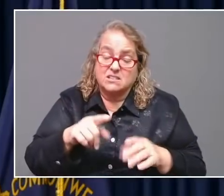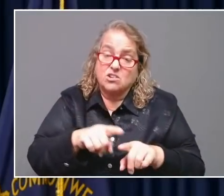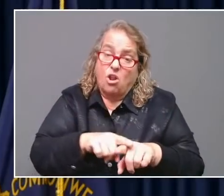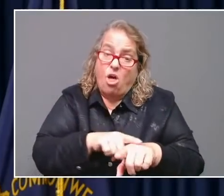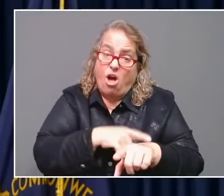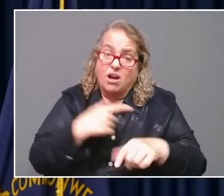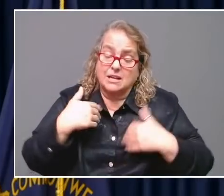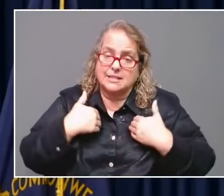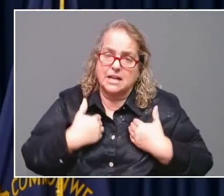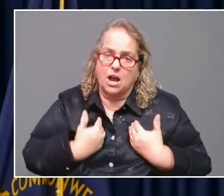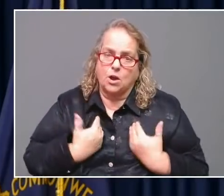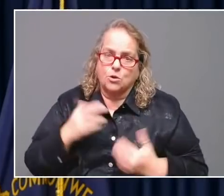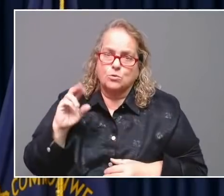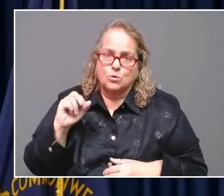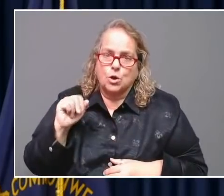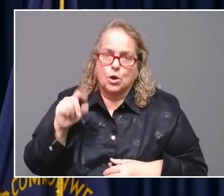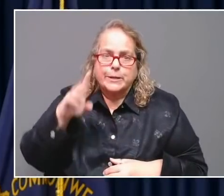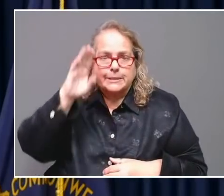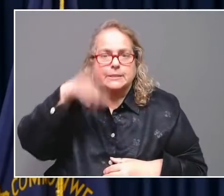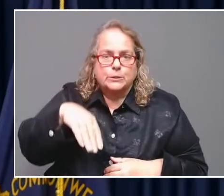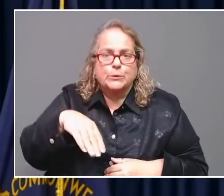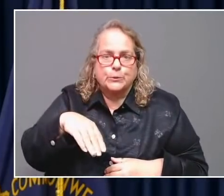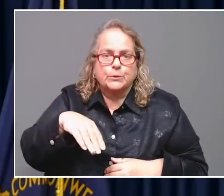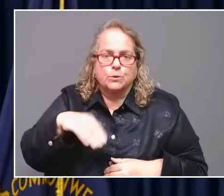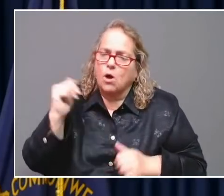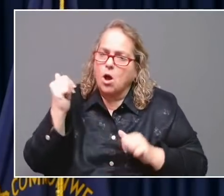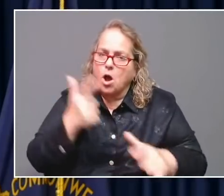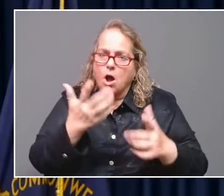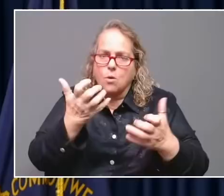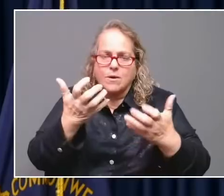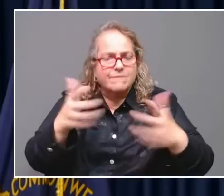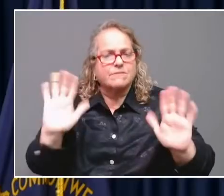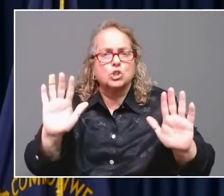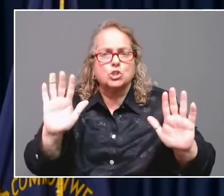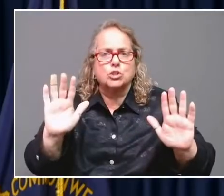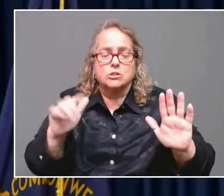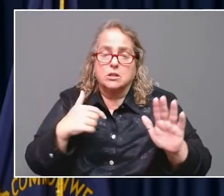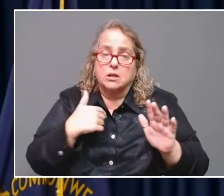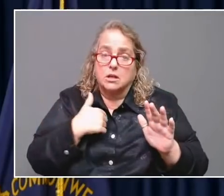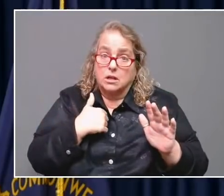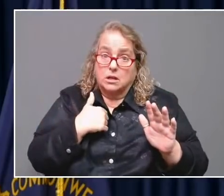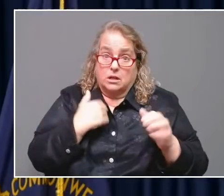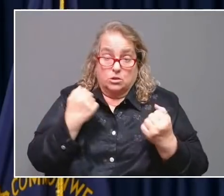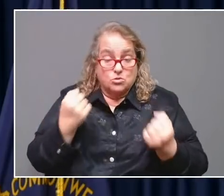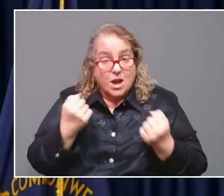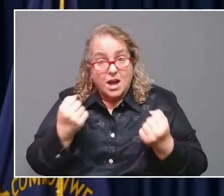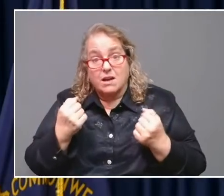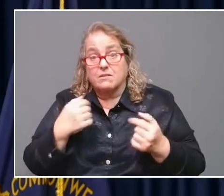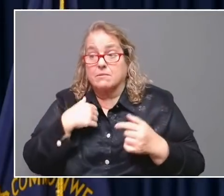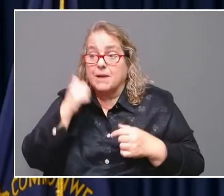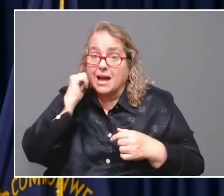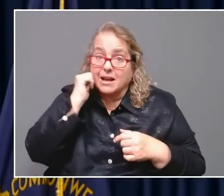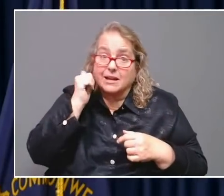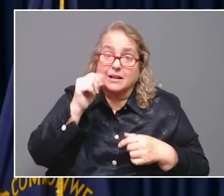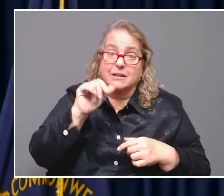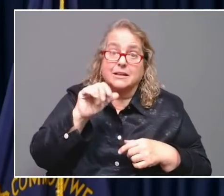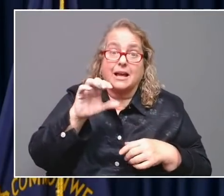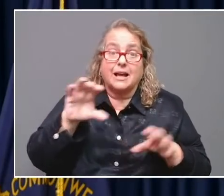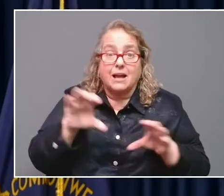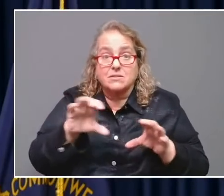are tired. All of us would like this to be over. As I drive and go about my daily activities, people are out and about and doing